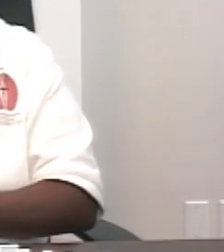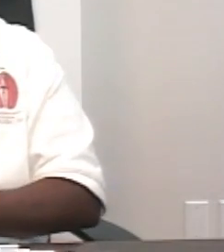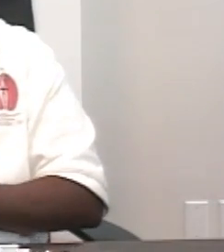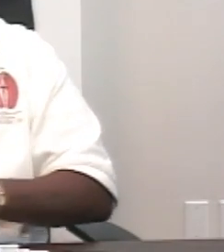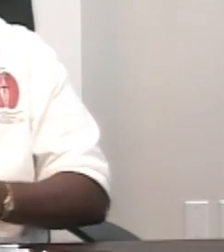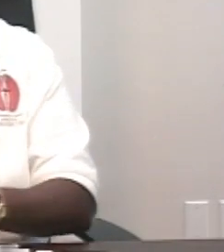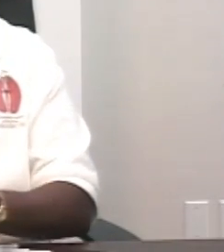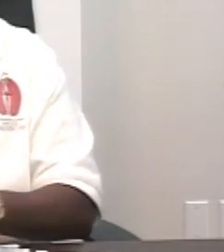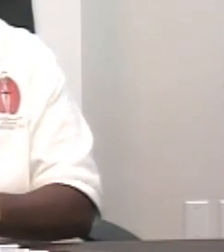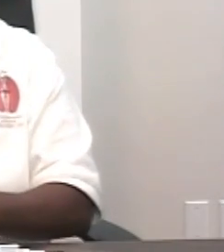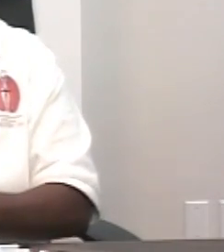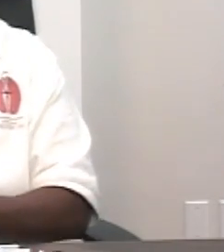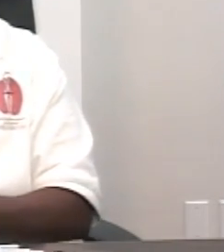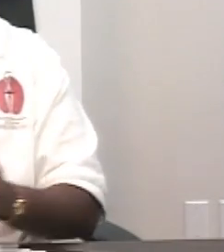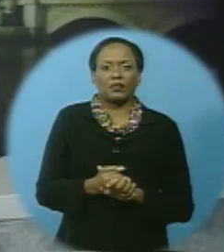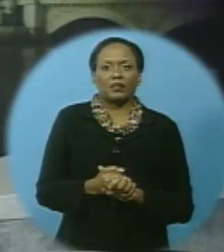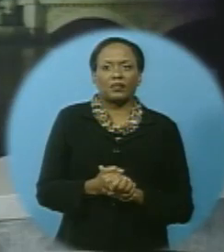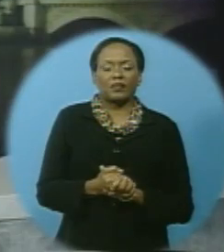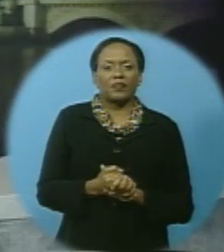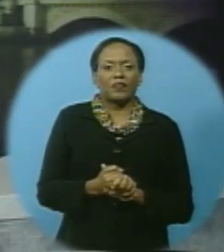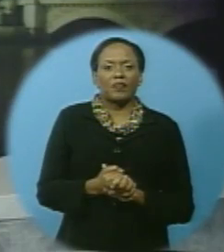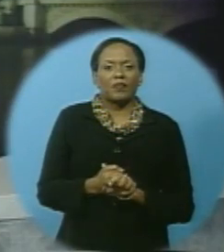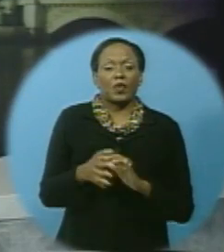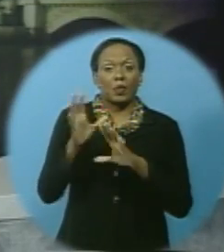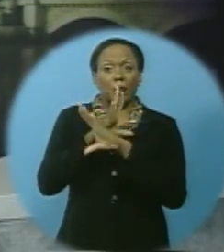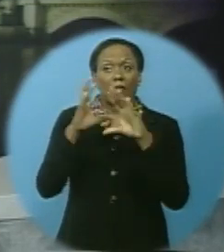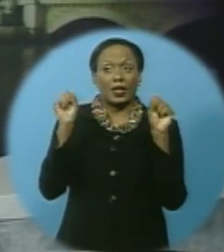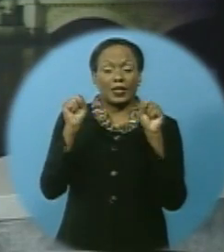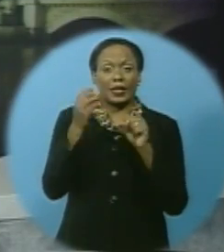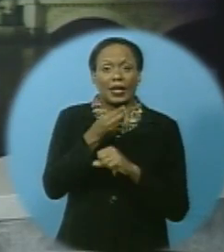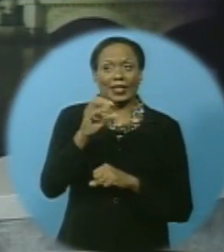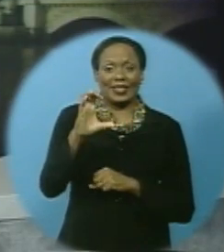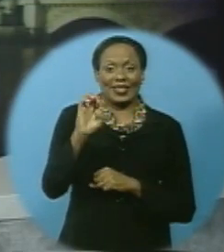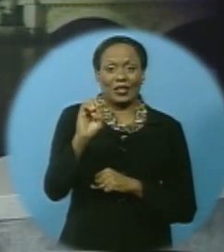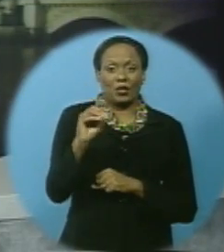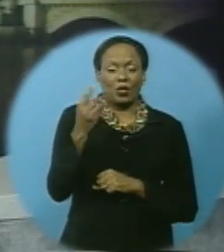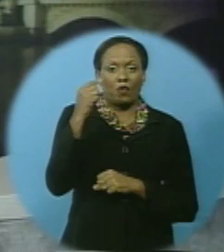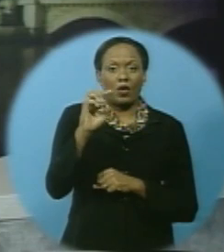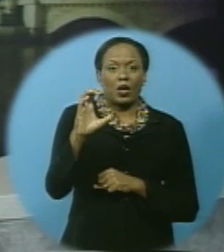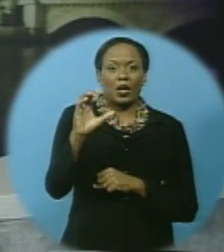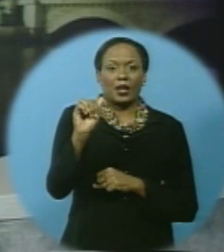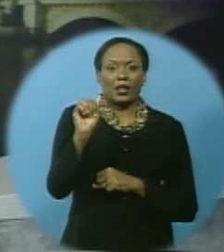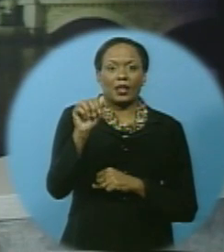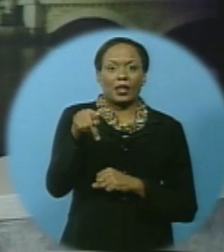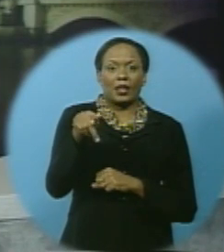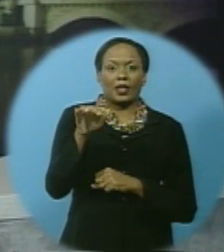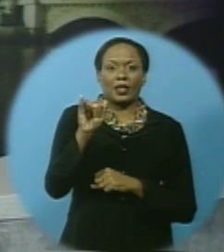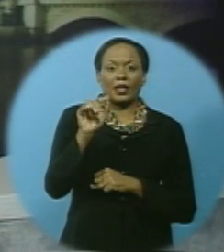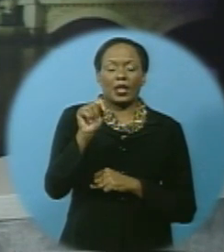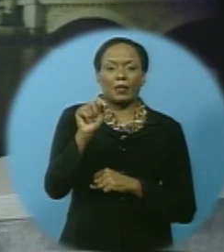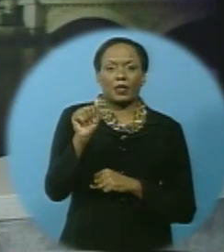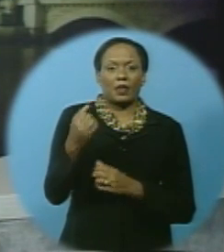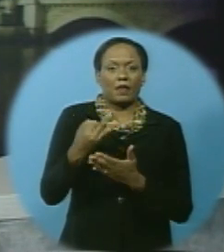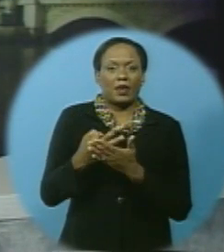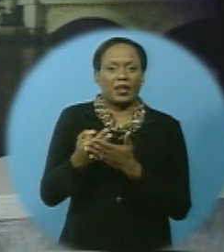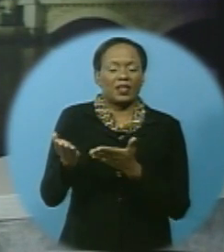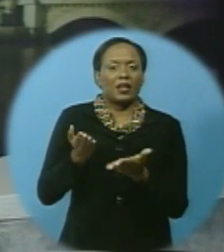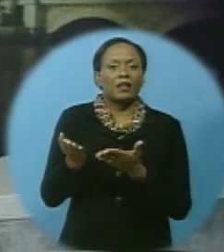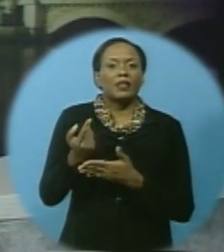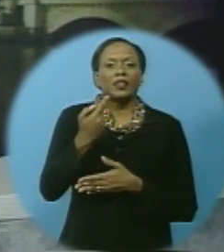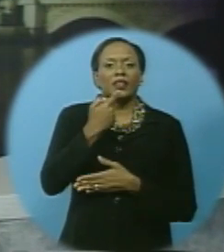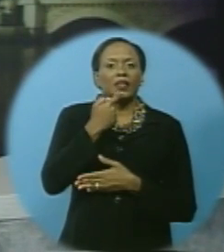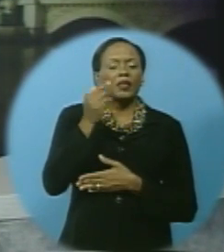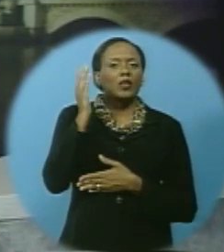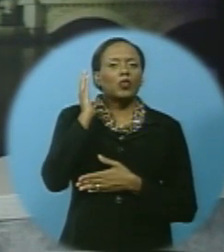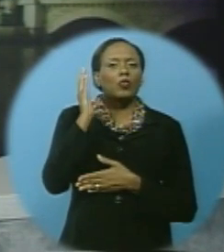those kidneys by what we eat. President and CEO of Capital Finance Service, Paul Maxwell, says there will